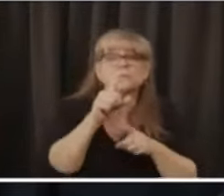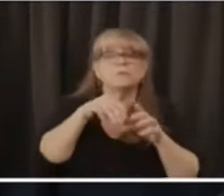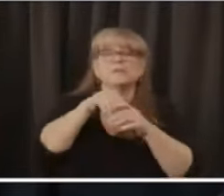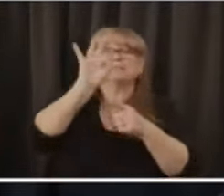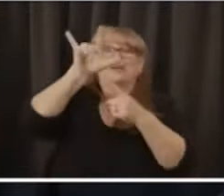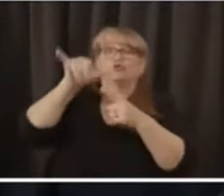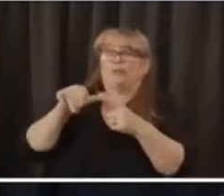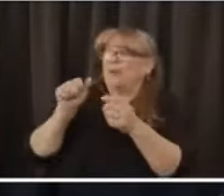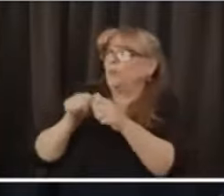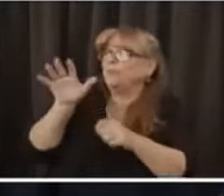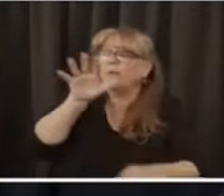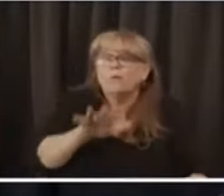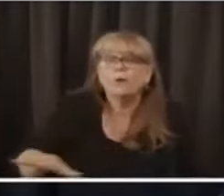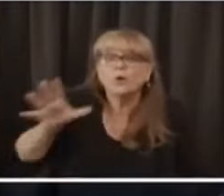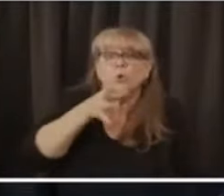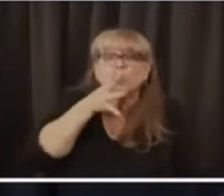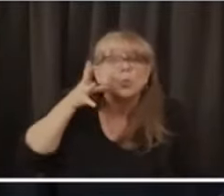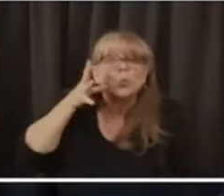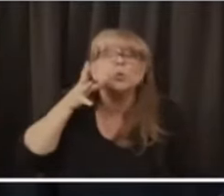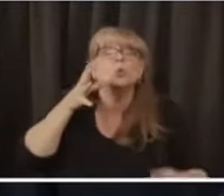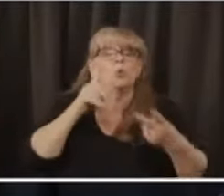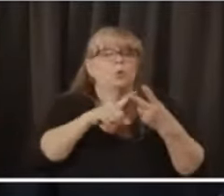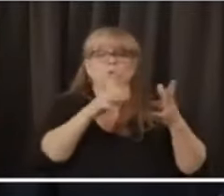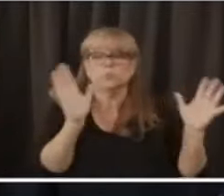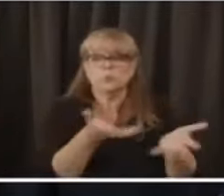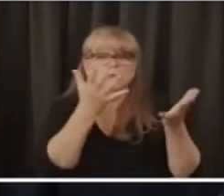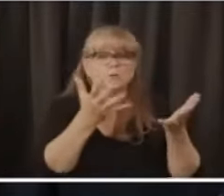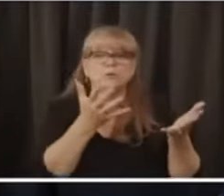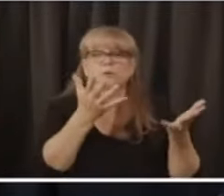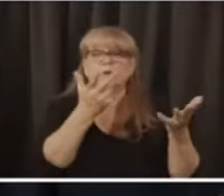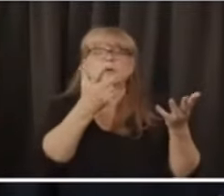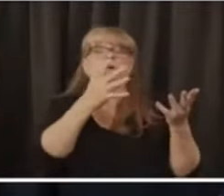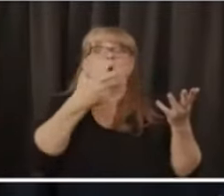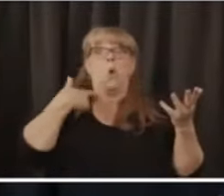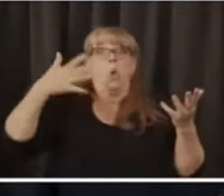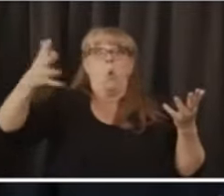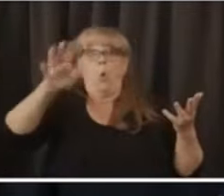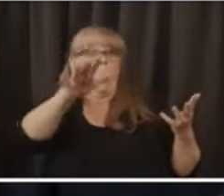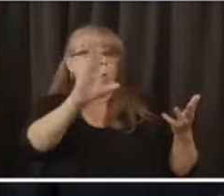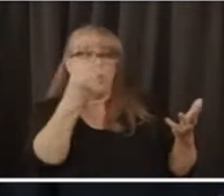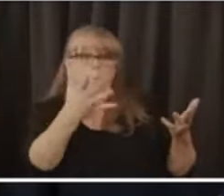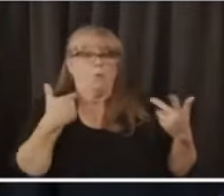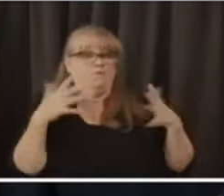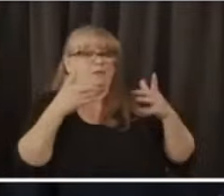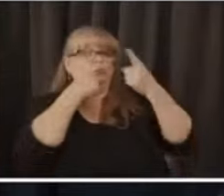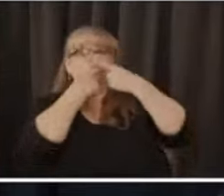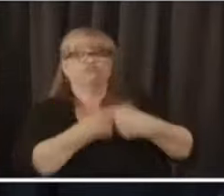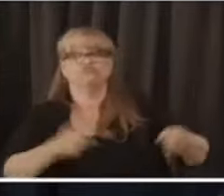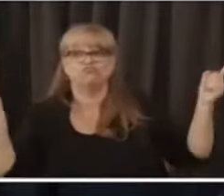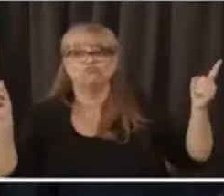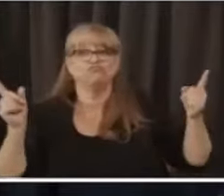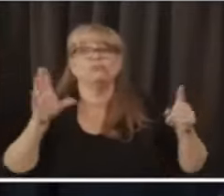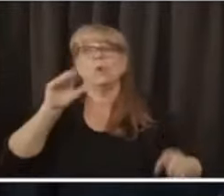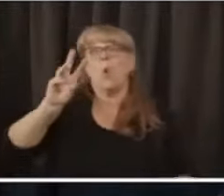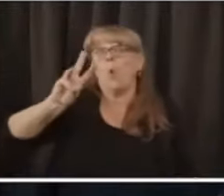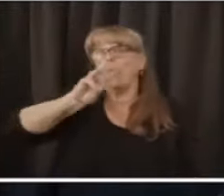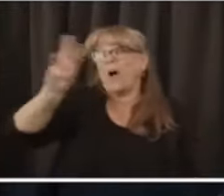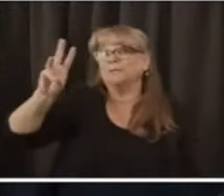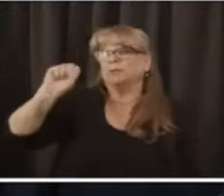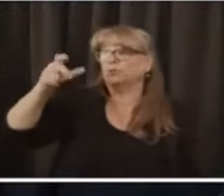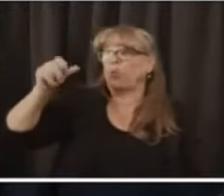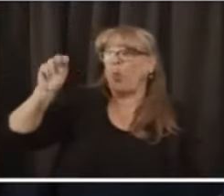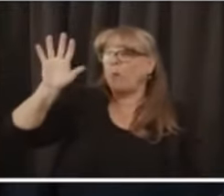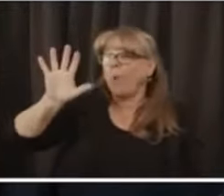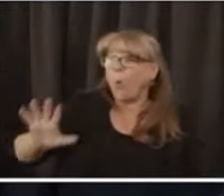Yeah, so we announced our Western Colorado itinerary for vaccine bus, Fruta, Grand